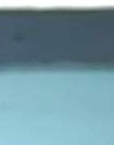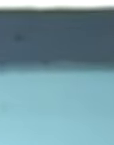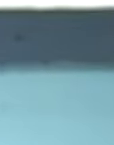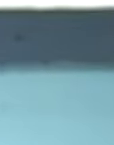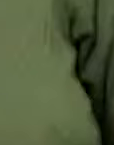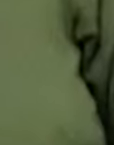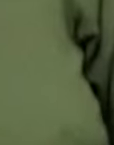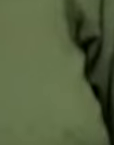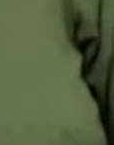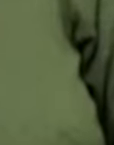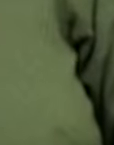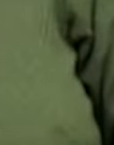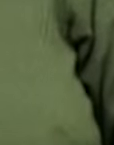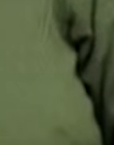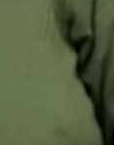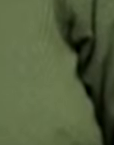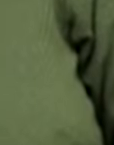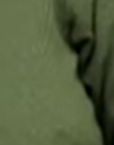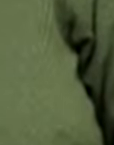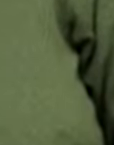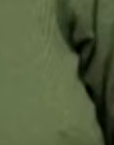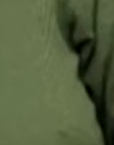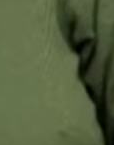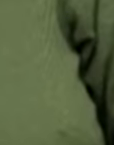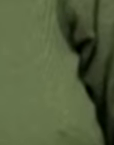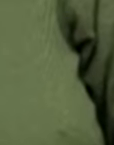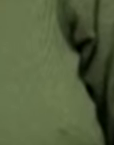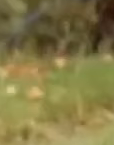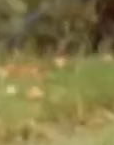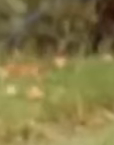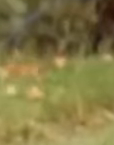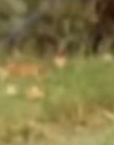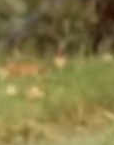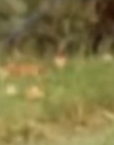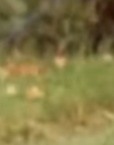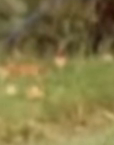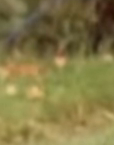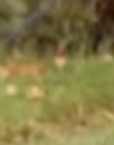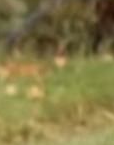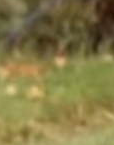a secret. Oopsie, the sickness is out with the cat.